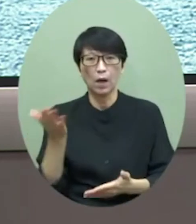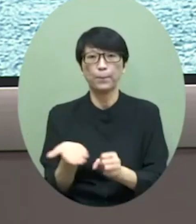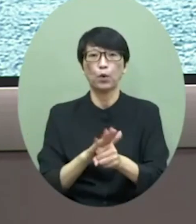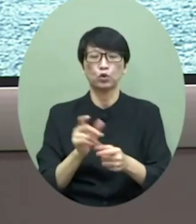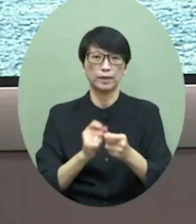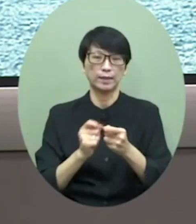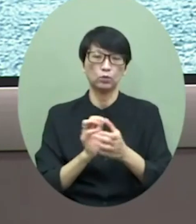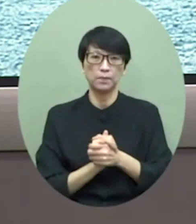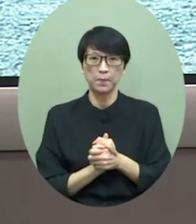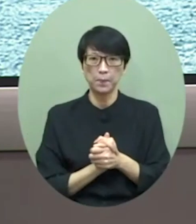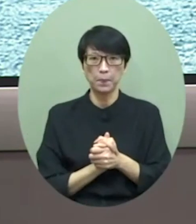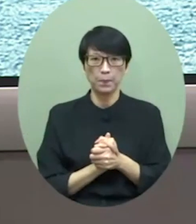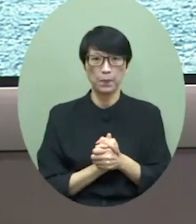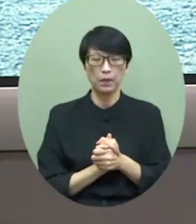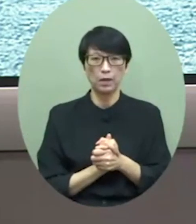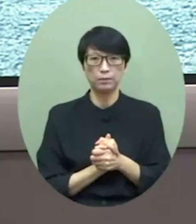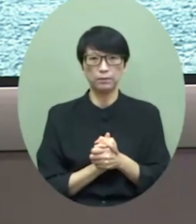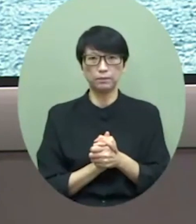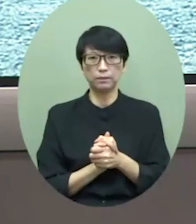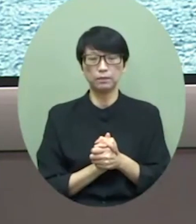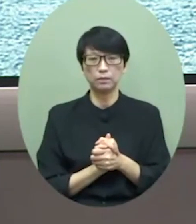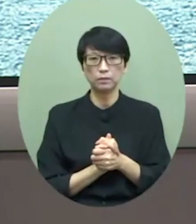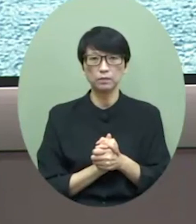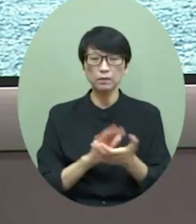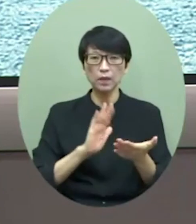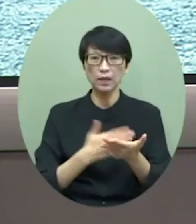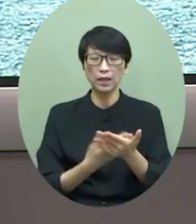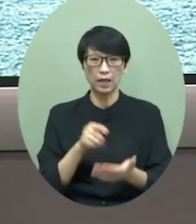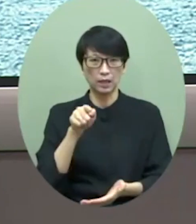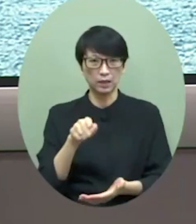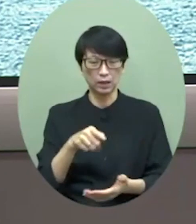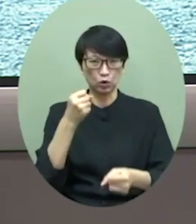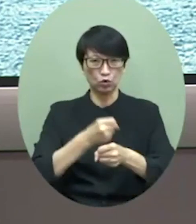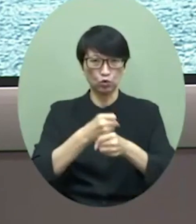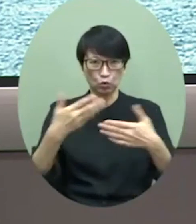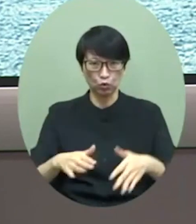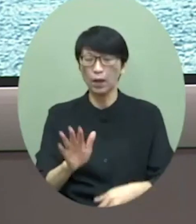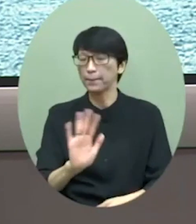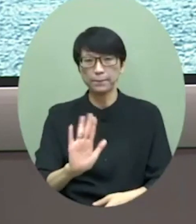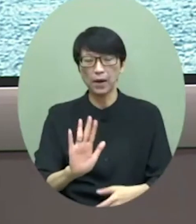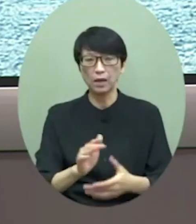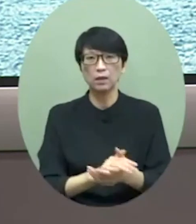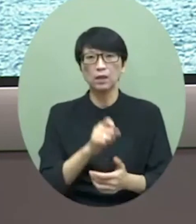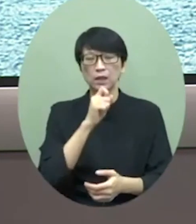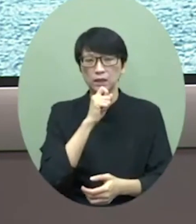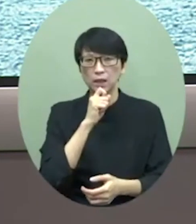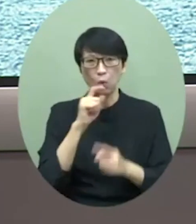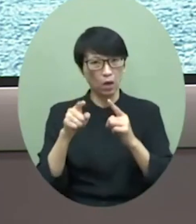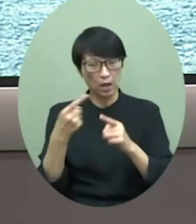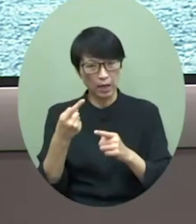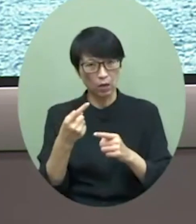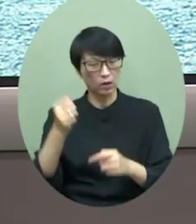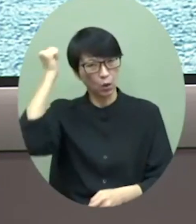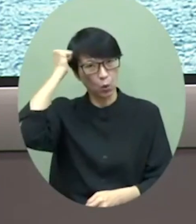of election-related expenses and documents for public inspection. The Secretary will further elaborate on it